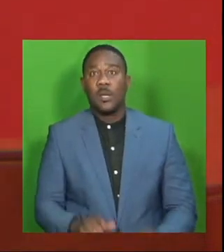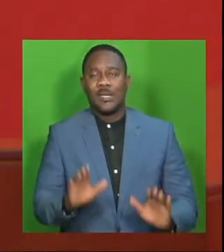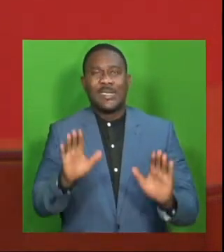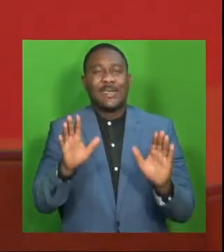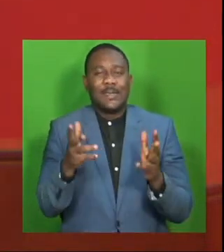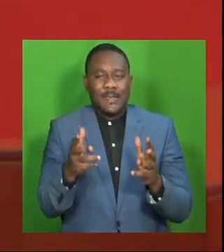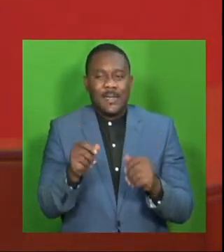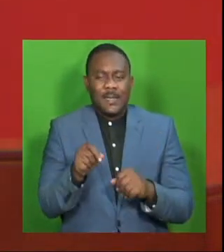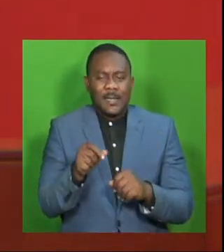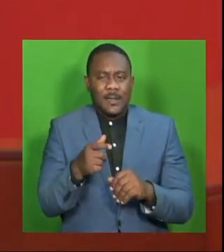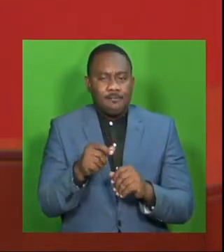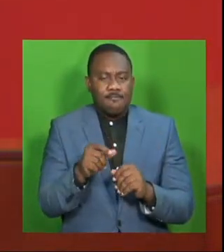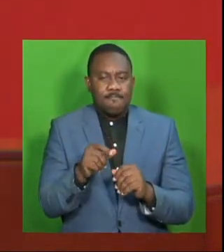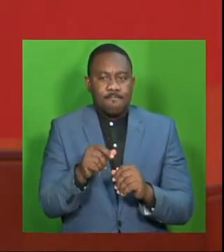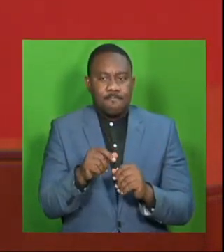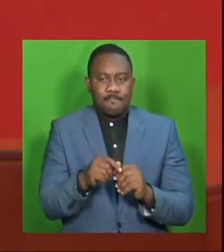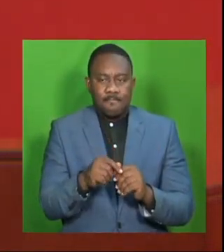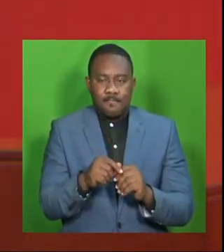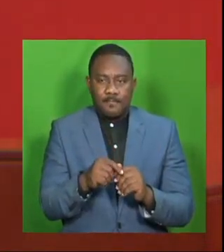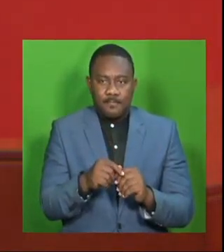is supposed to go to